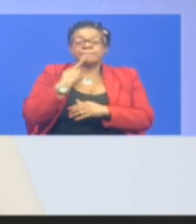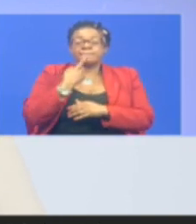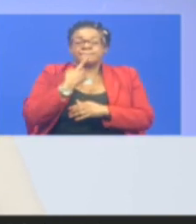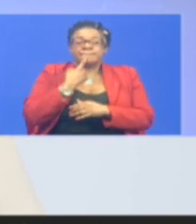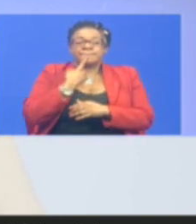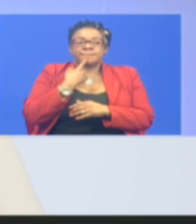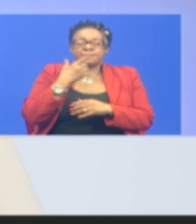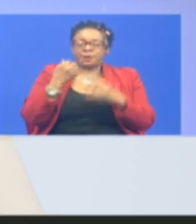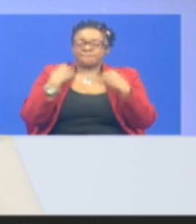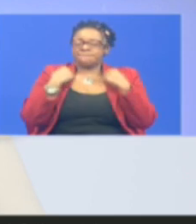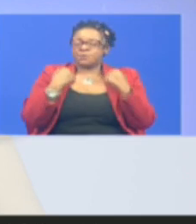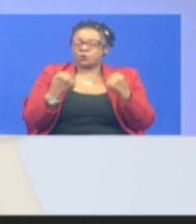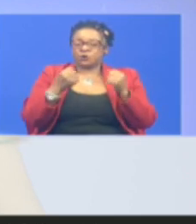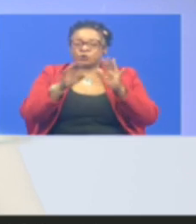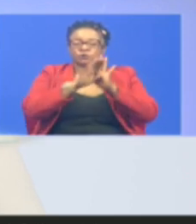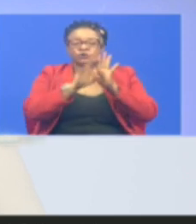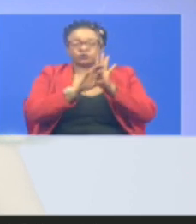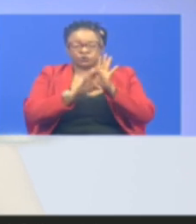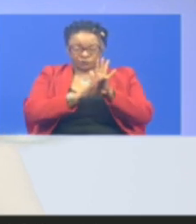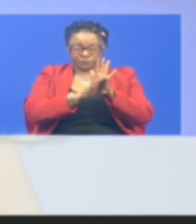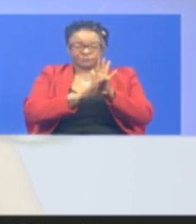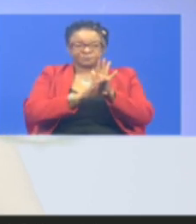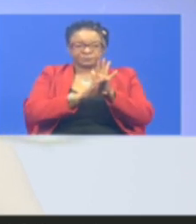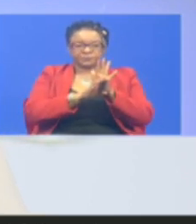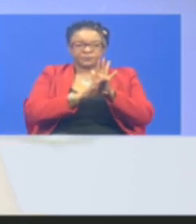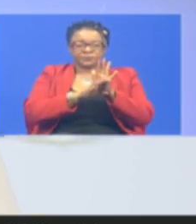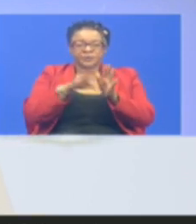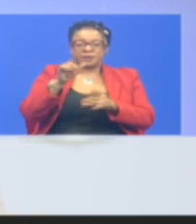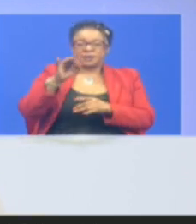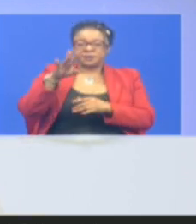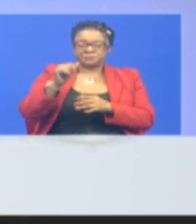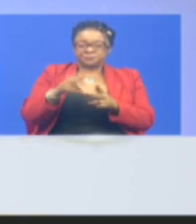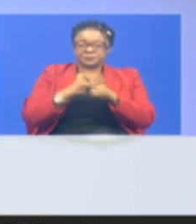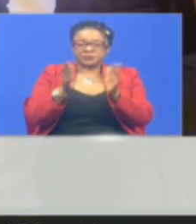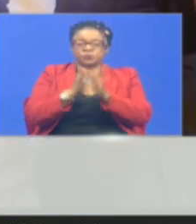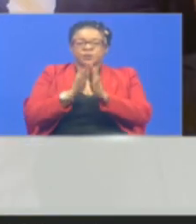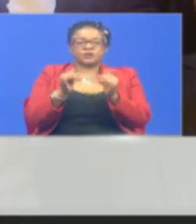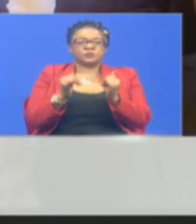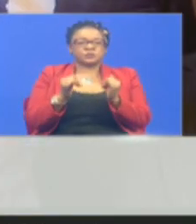bold constitutional move. Leila Mohammed starts us off.